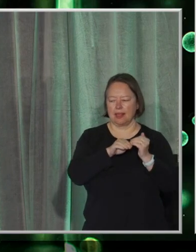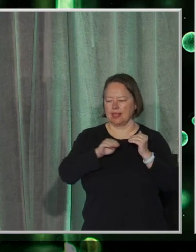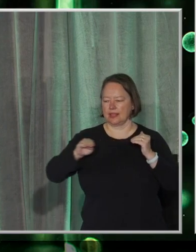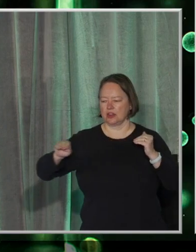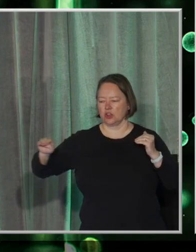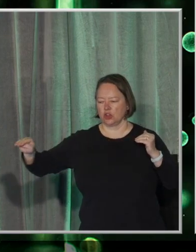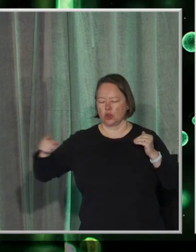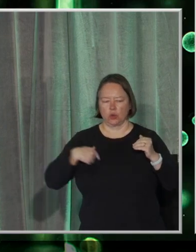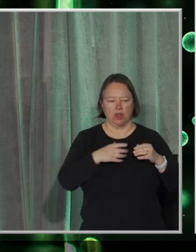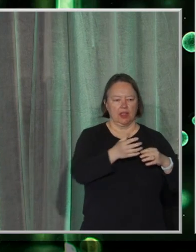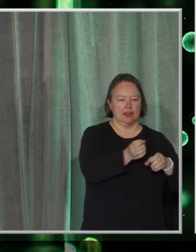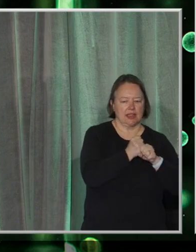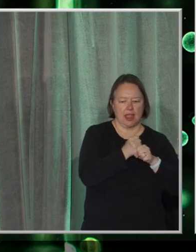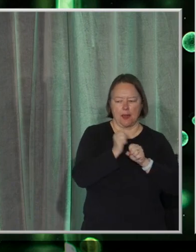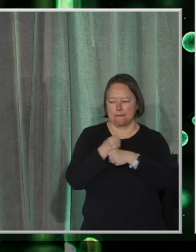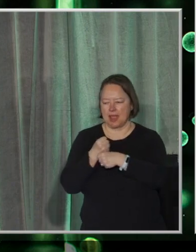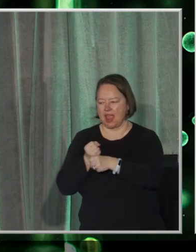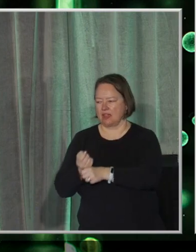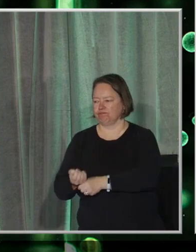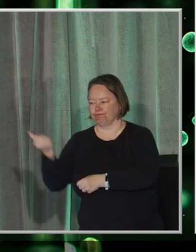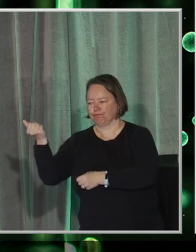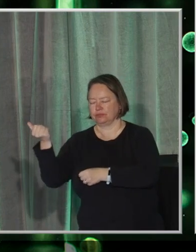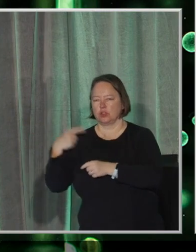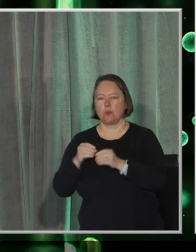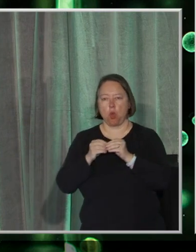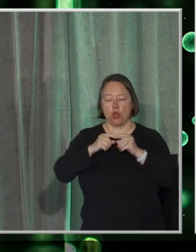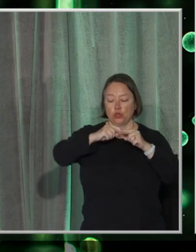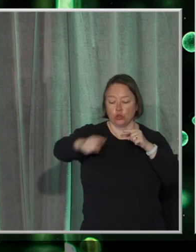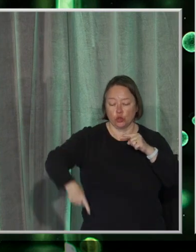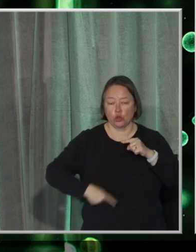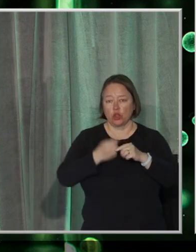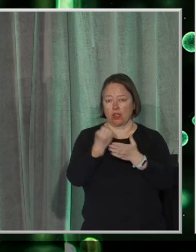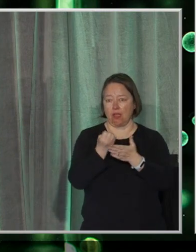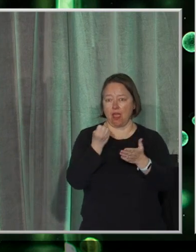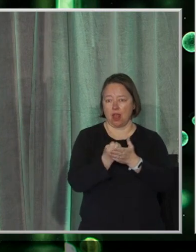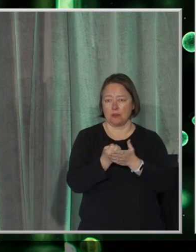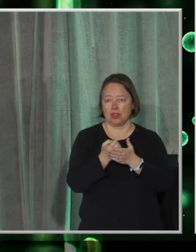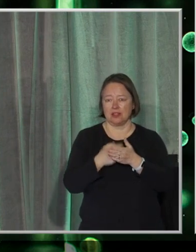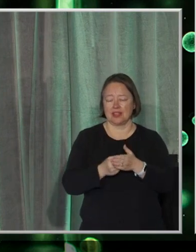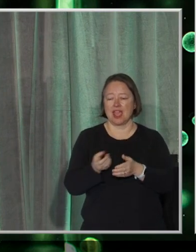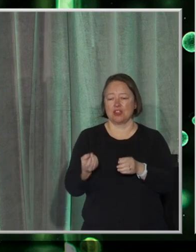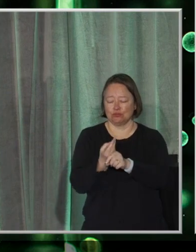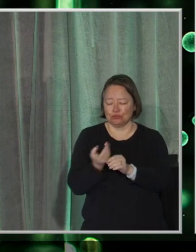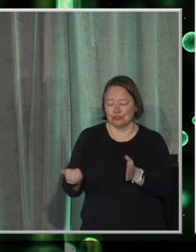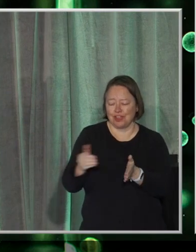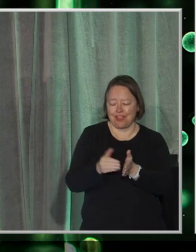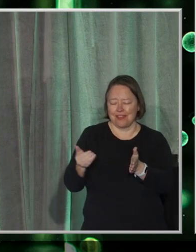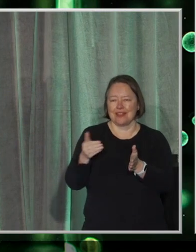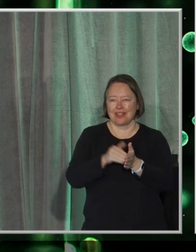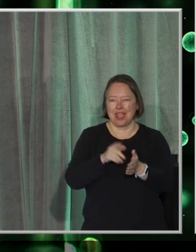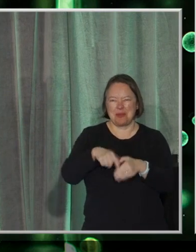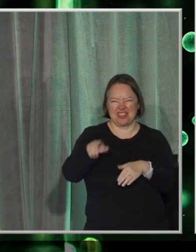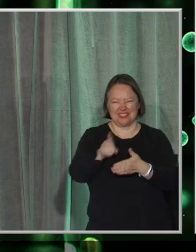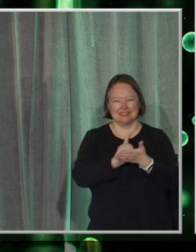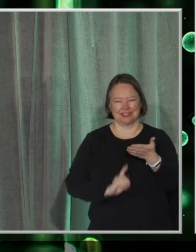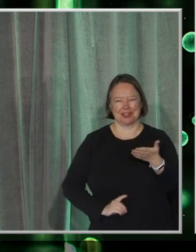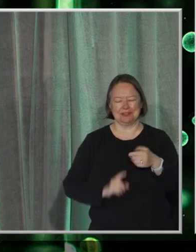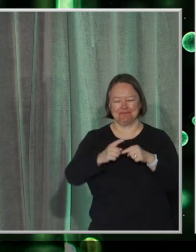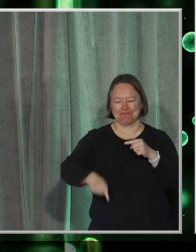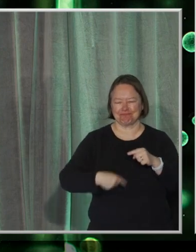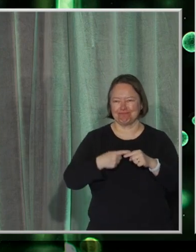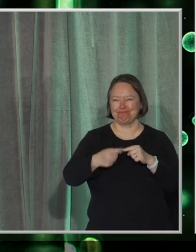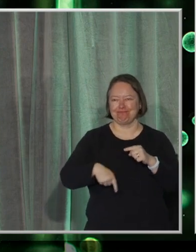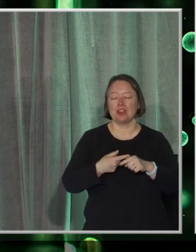which we take, make, and dispose to a more circular economy that is restorative and regenerative by design.